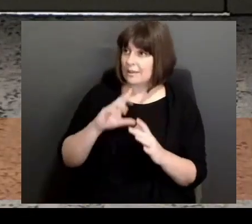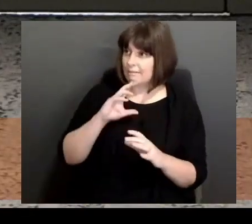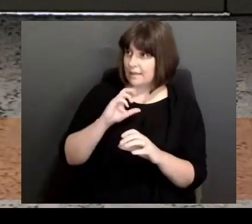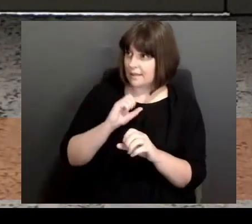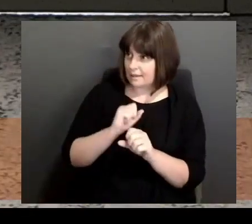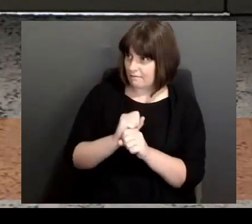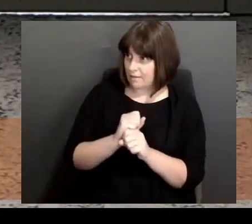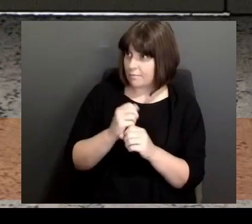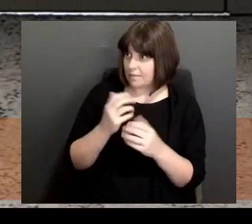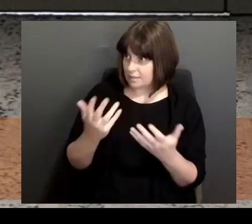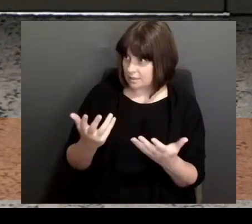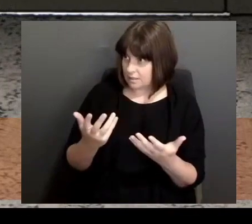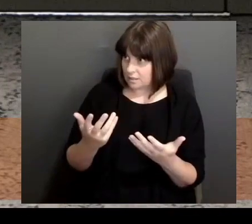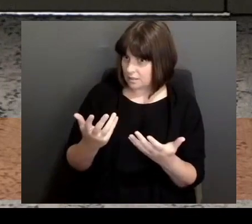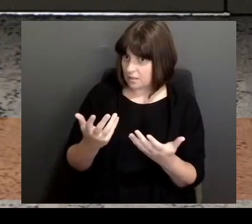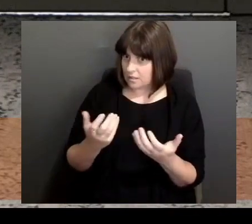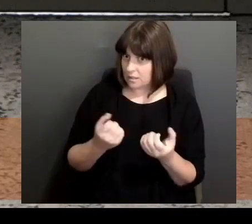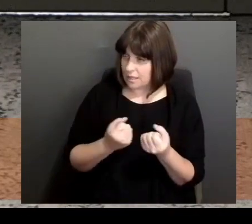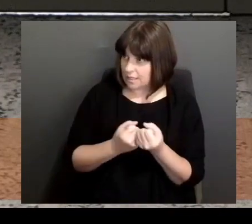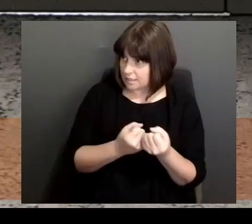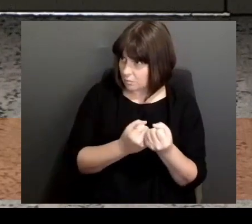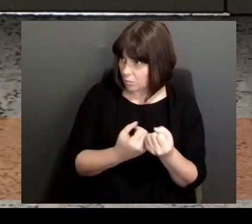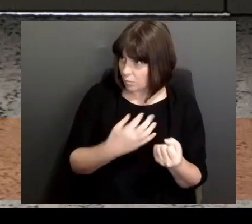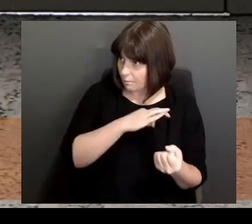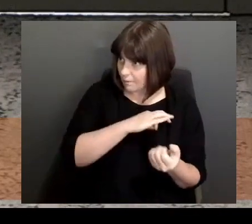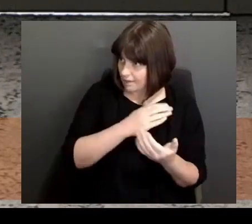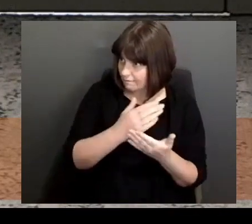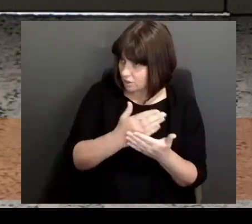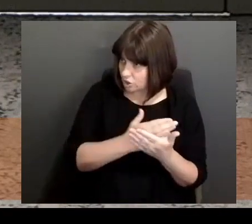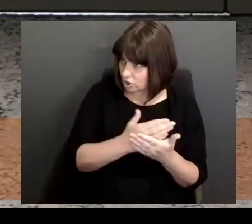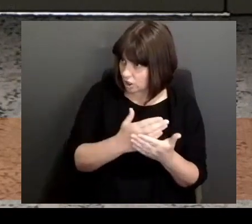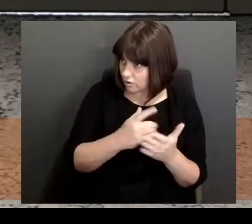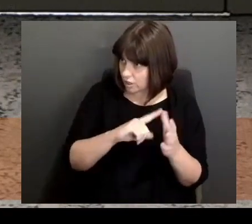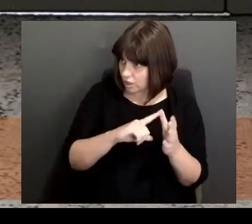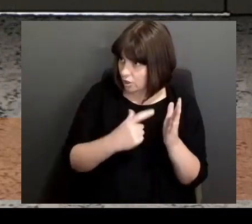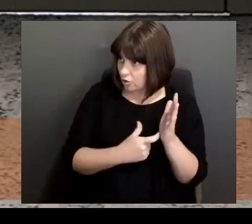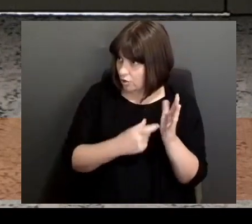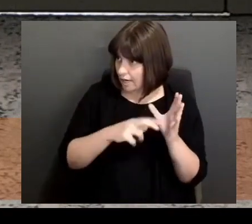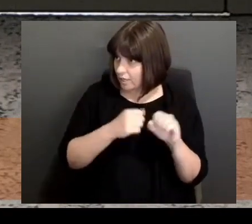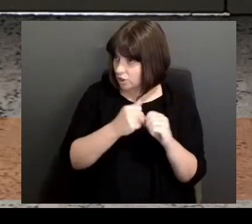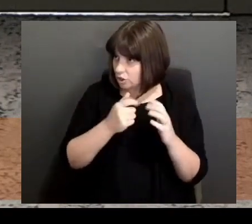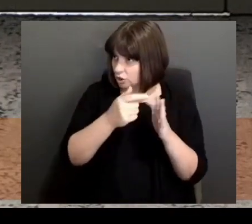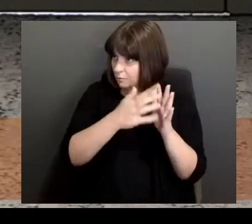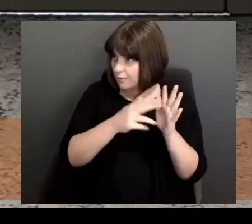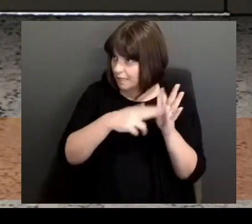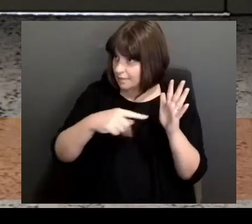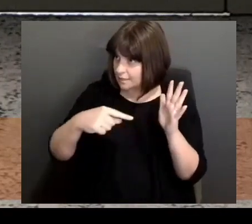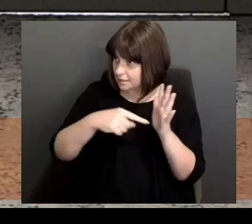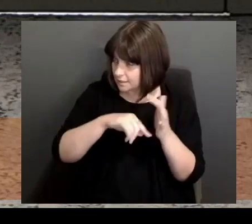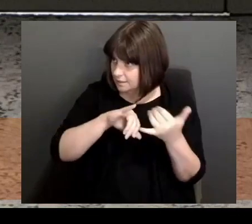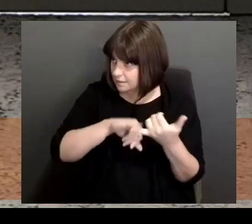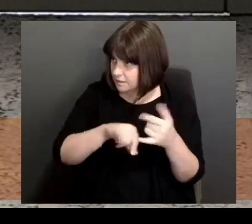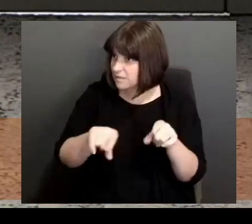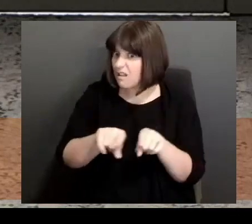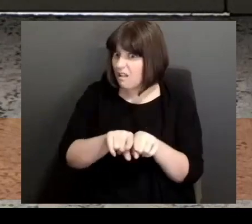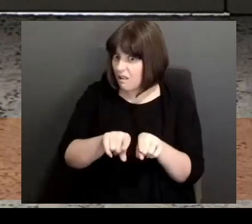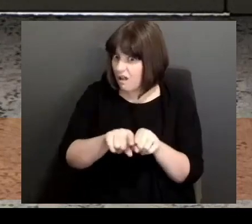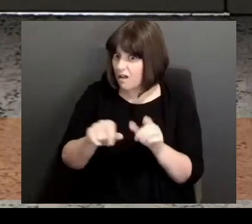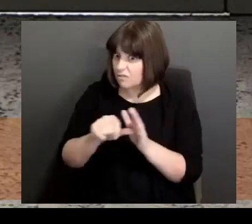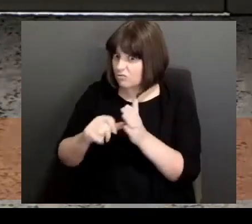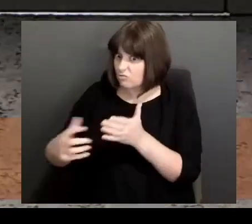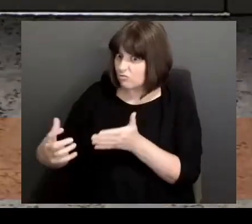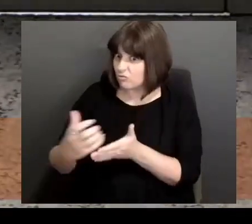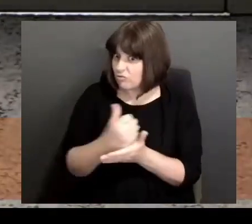supports benefit sharing arrangements such as revenue streams from renewable energy projects. Yes,